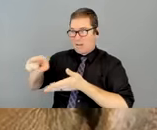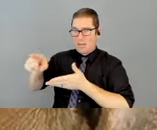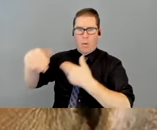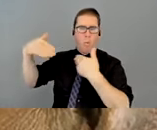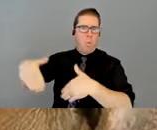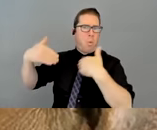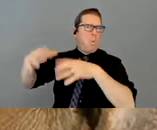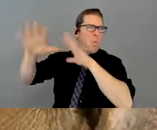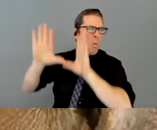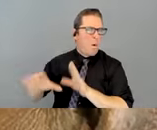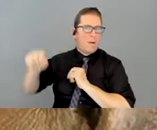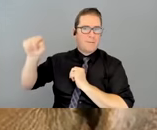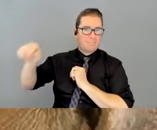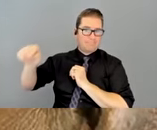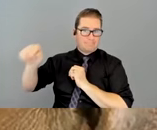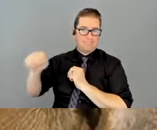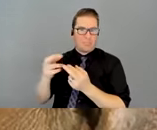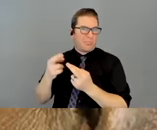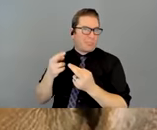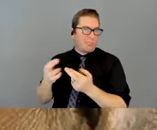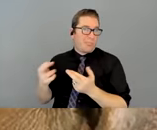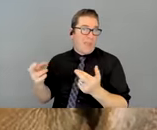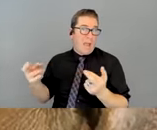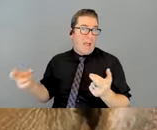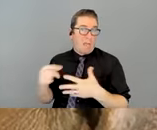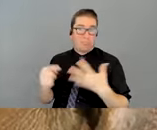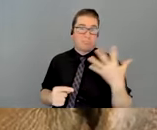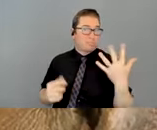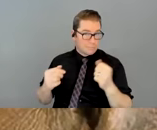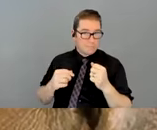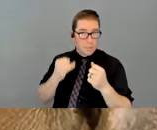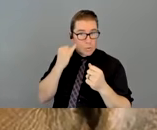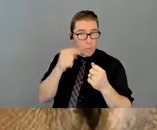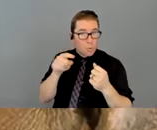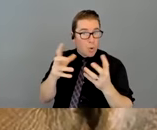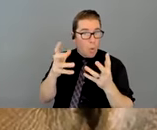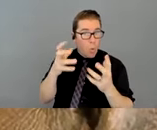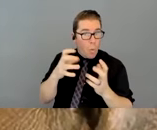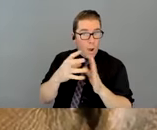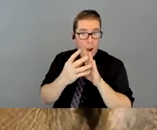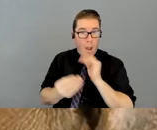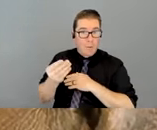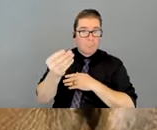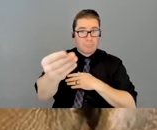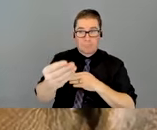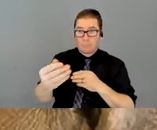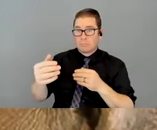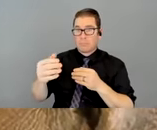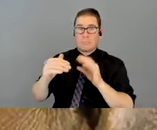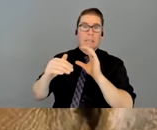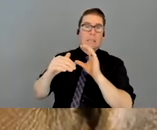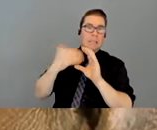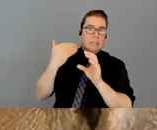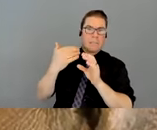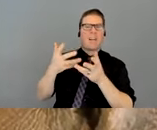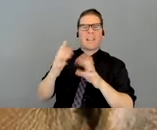resources. And I pulled together a list. So if anybody wants a copy, email me after the presentation and give me at least an day